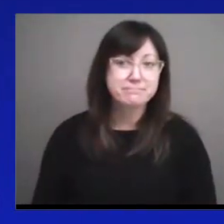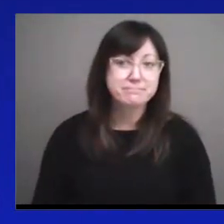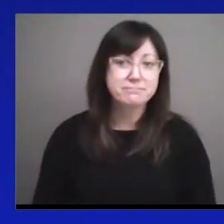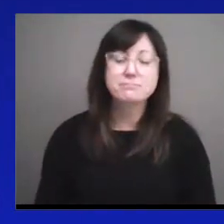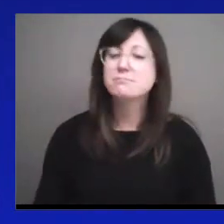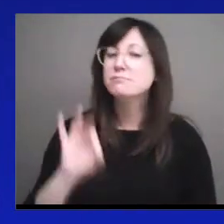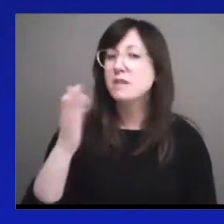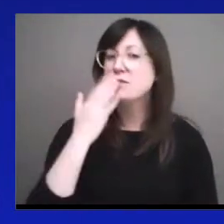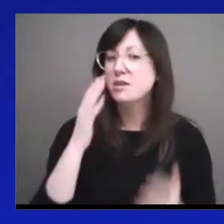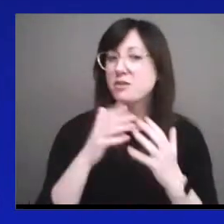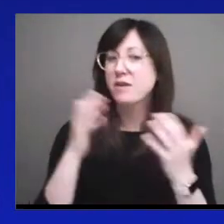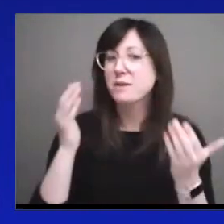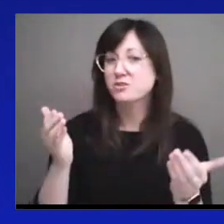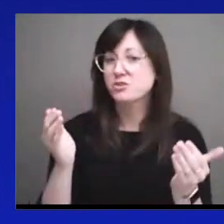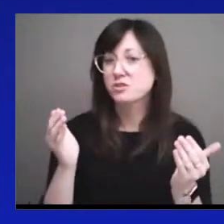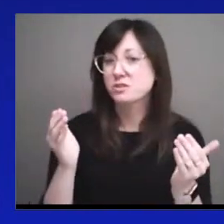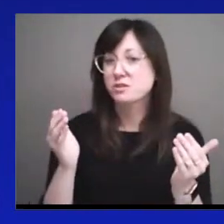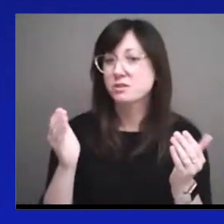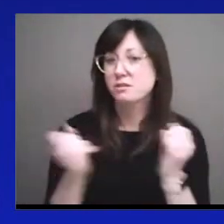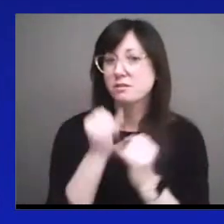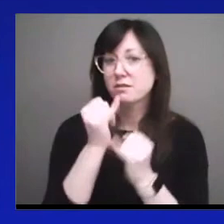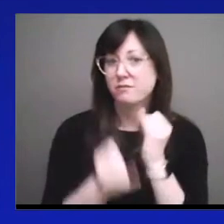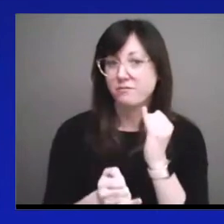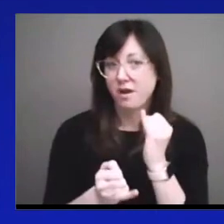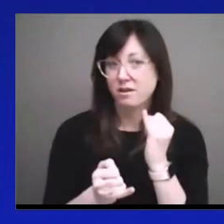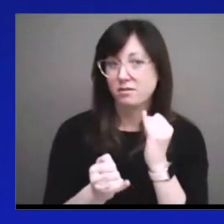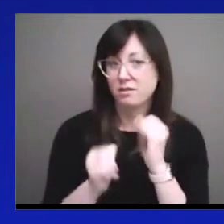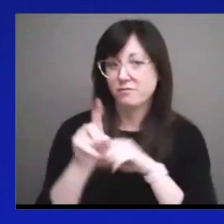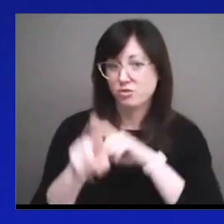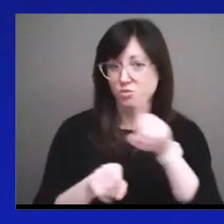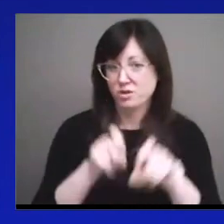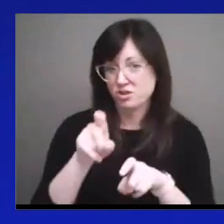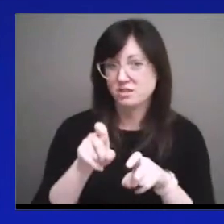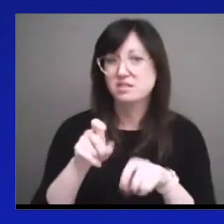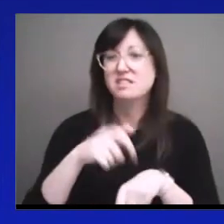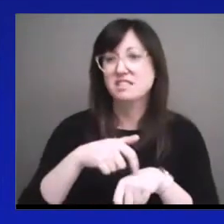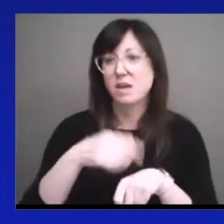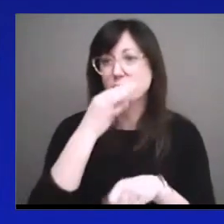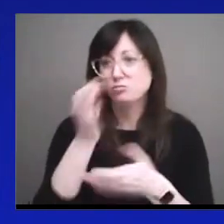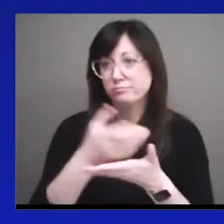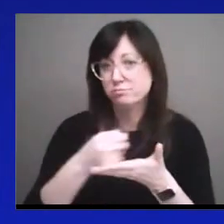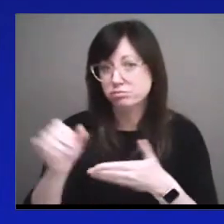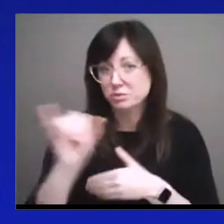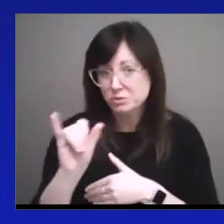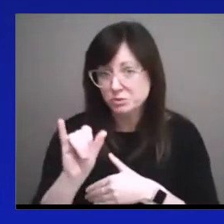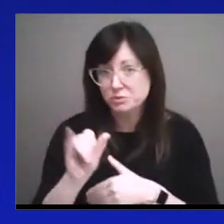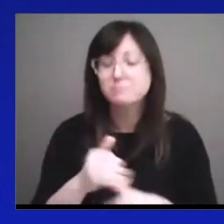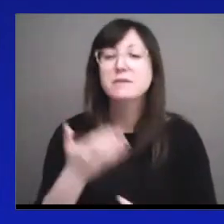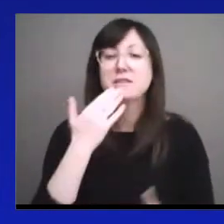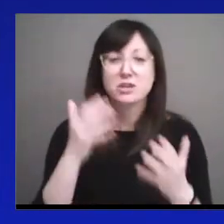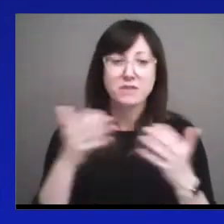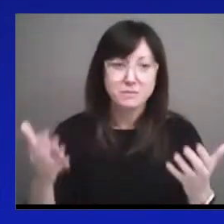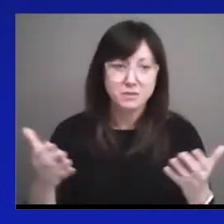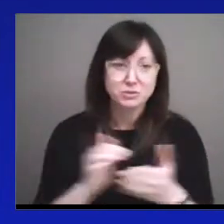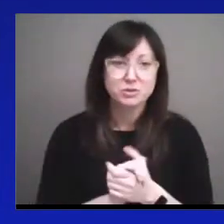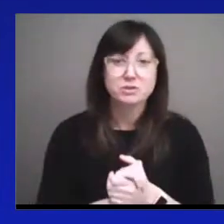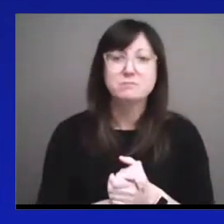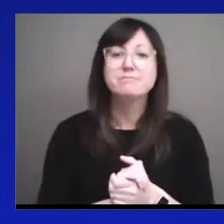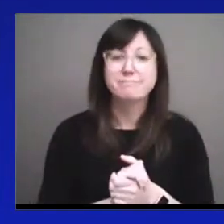Thank you very much. So this is the last of the reporter questions. This is all the time that we have as well. C'est tout le temps que nous disposons.